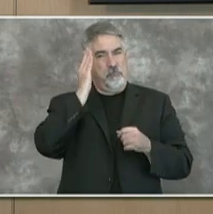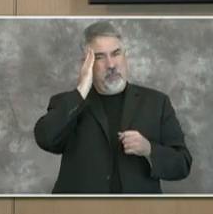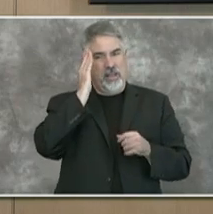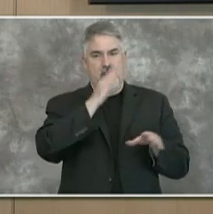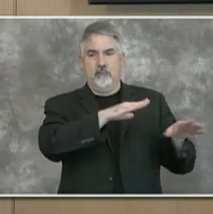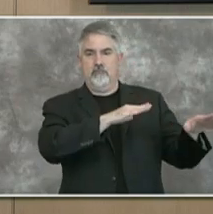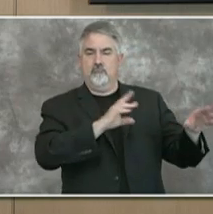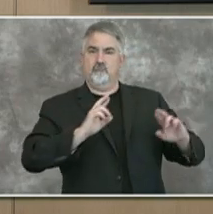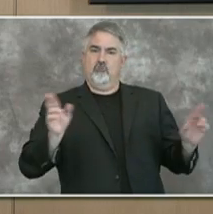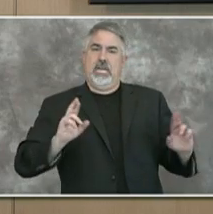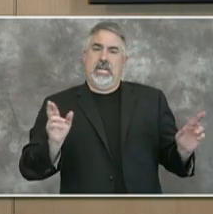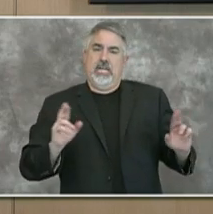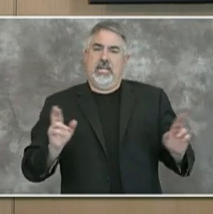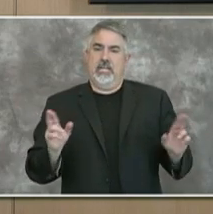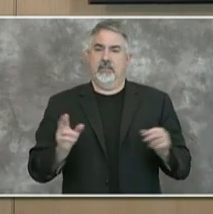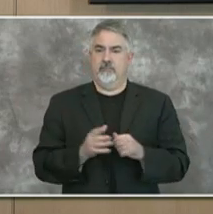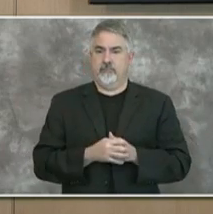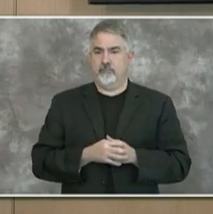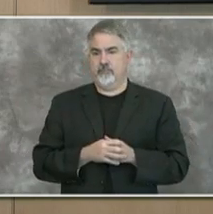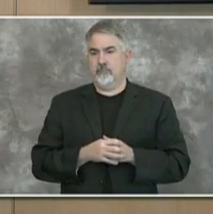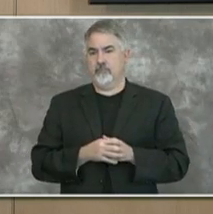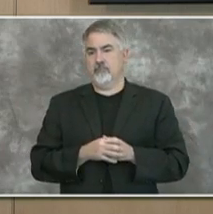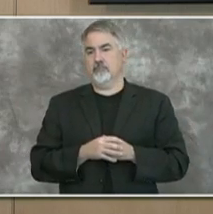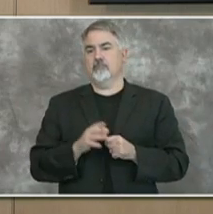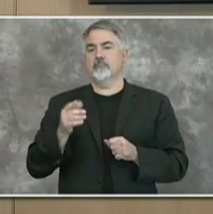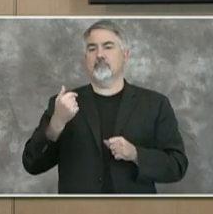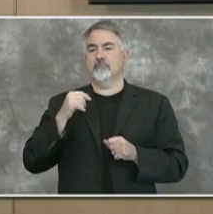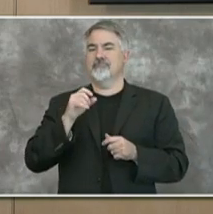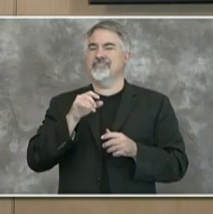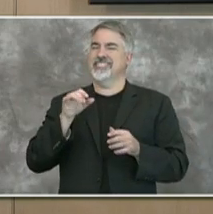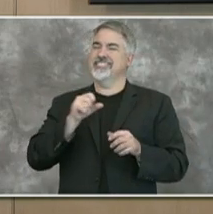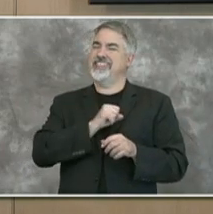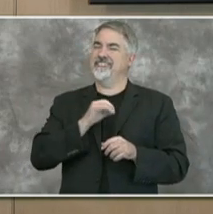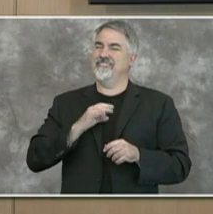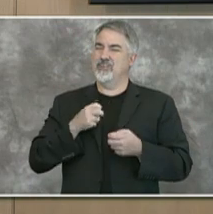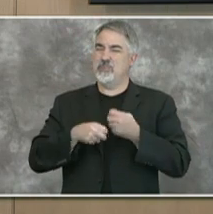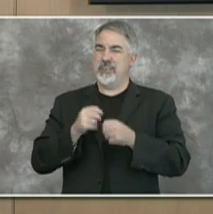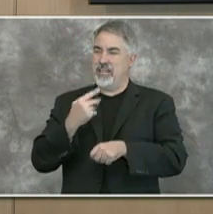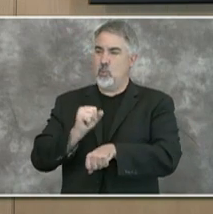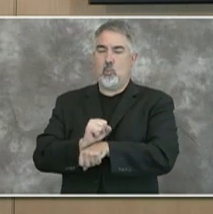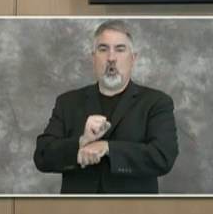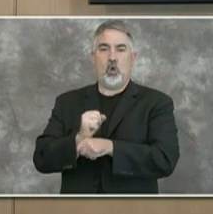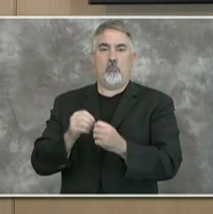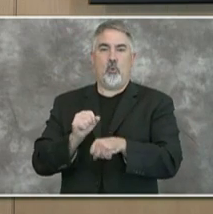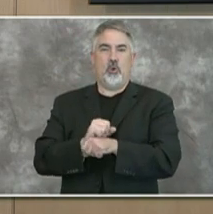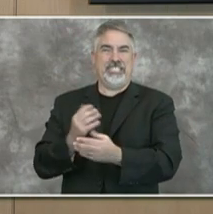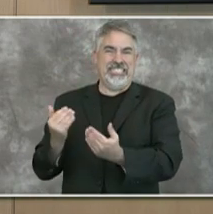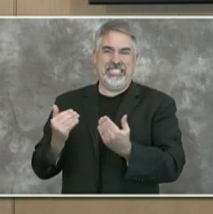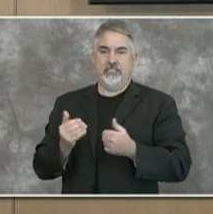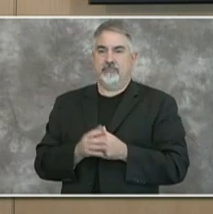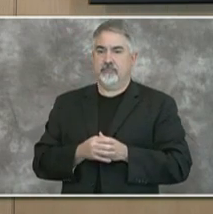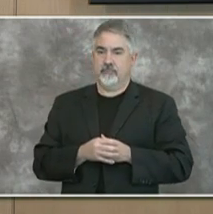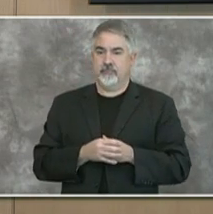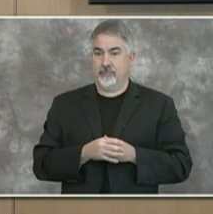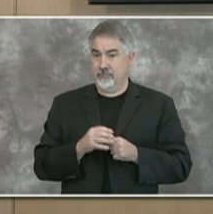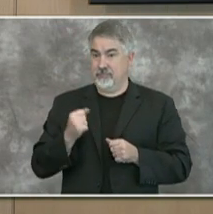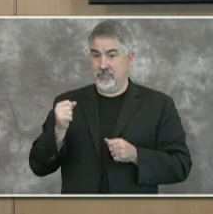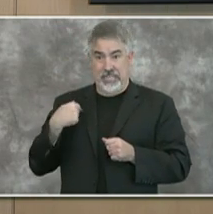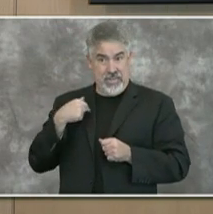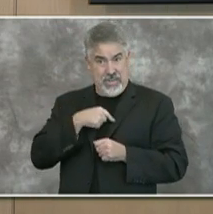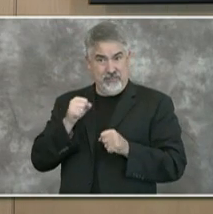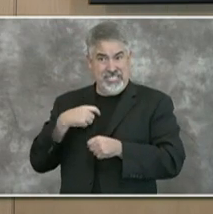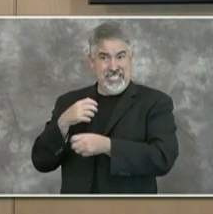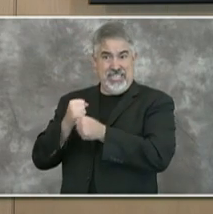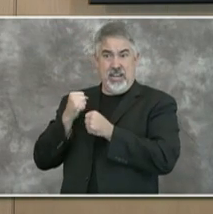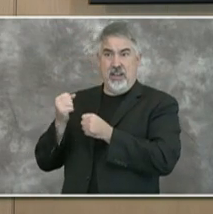not only with the stuff but the staff. That would be incredible, and we're assessing the probability of can we get that or not, and then where we would put that.